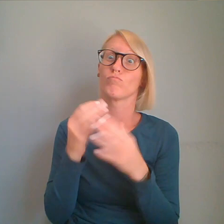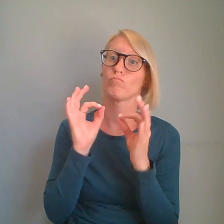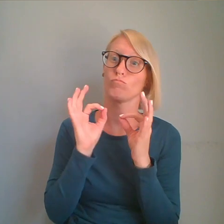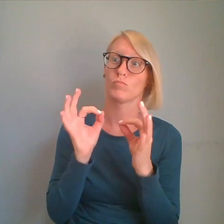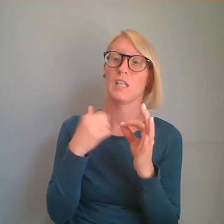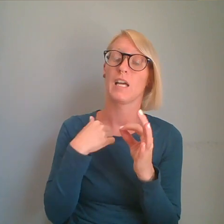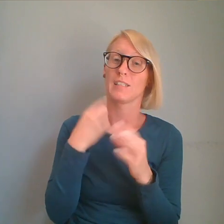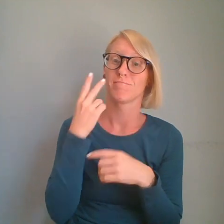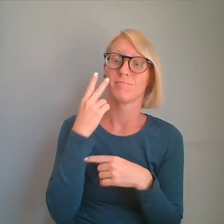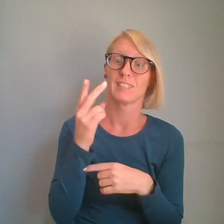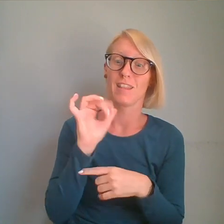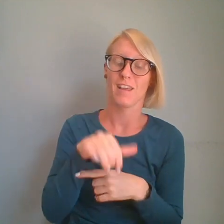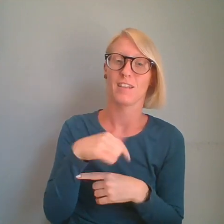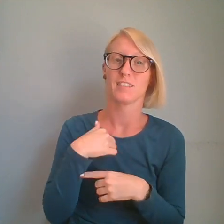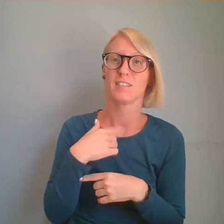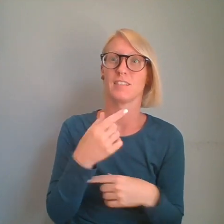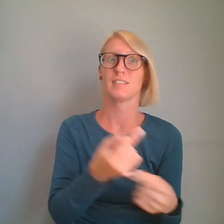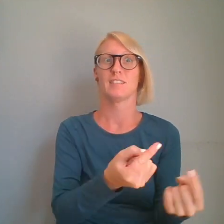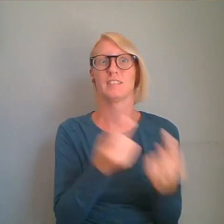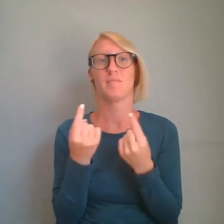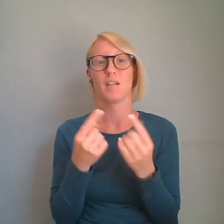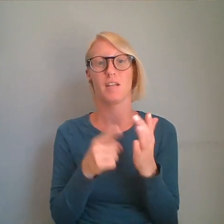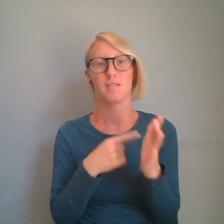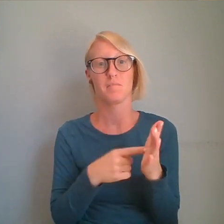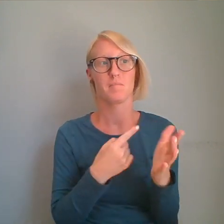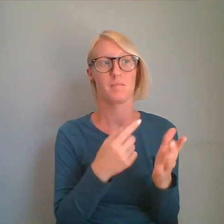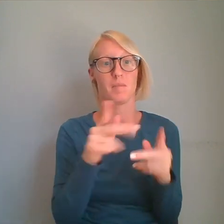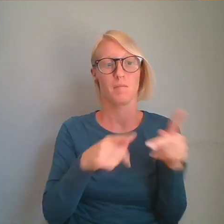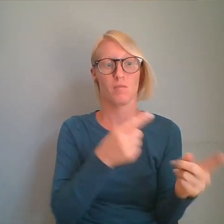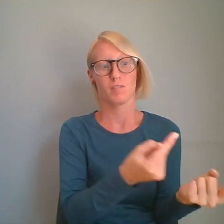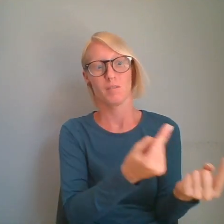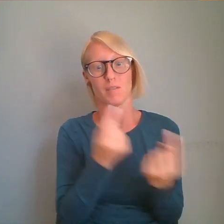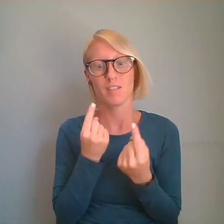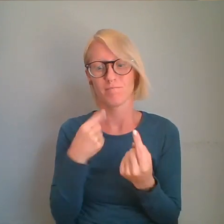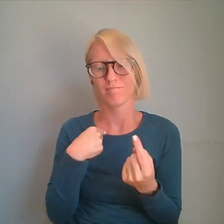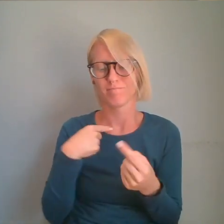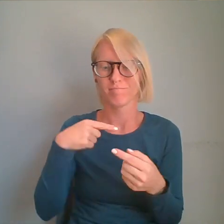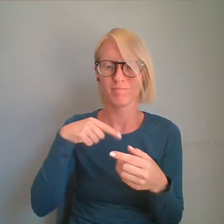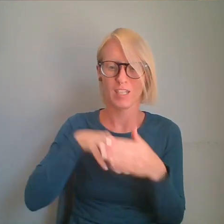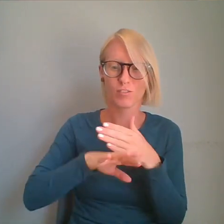Sometimes people come into the clinic and they don't floss enough, and